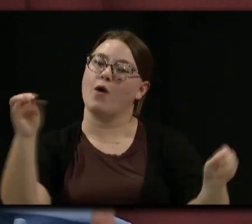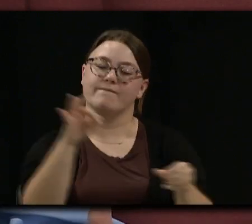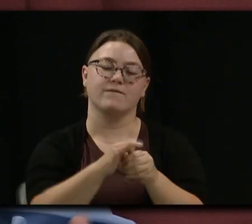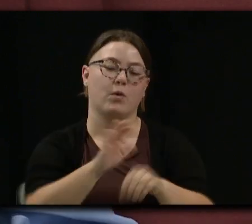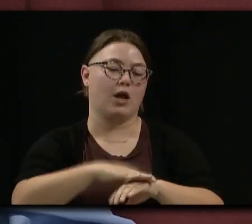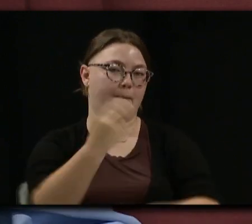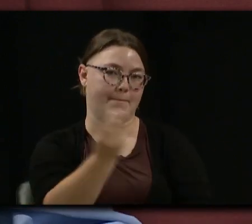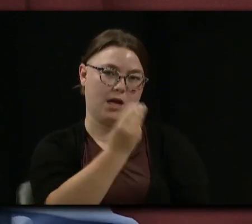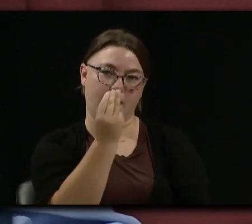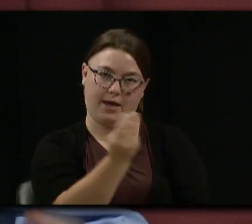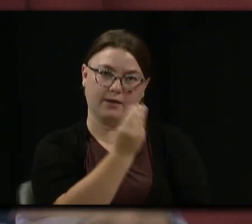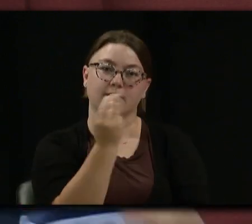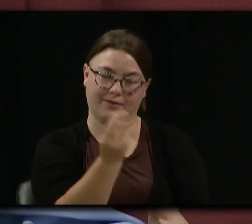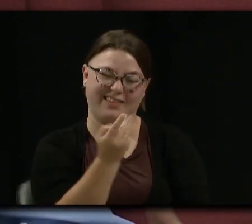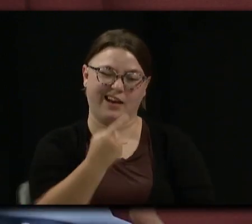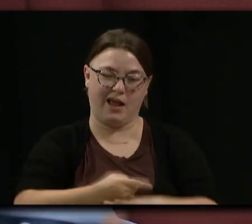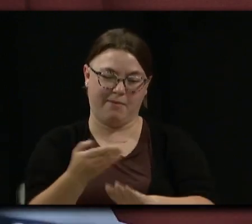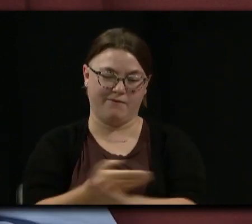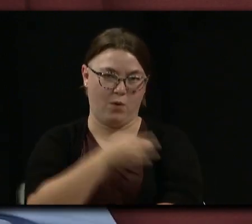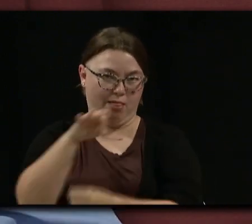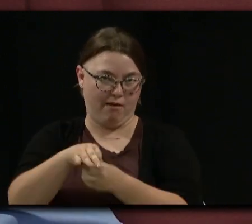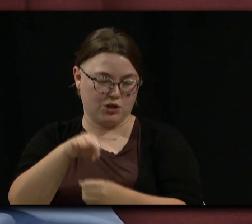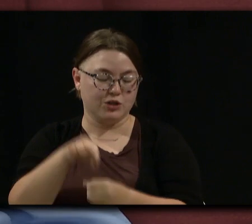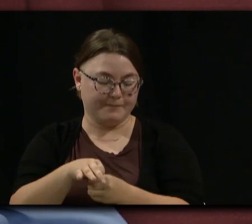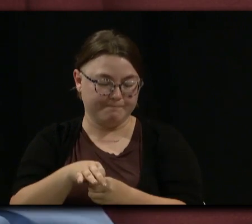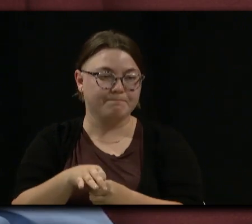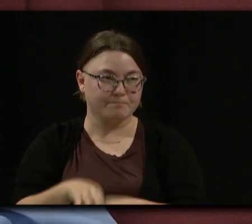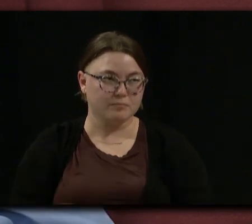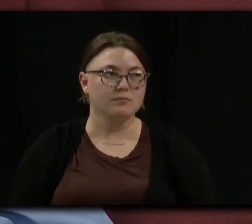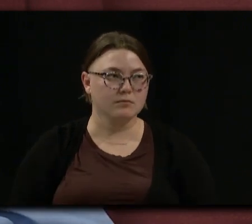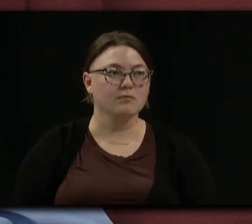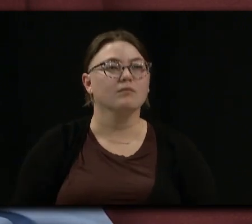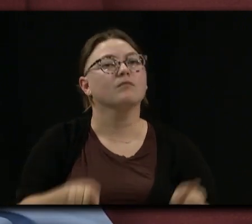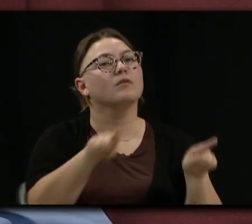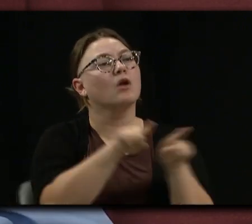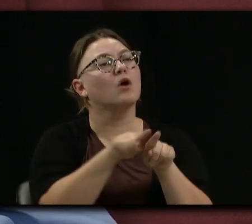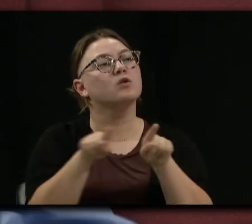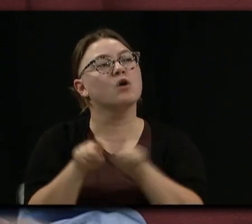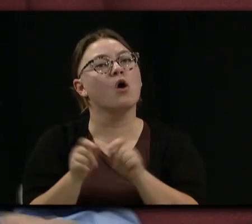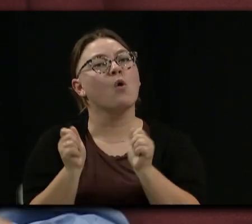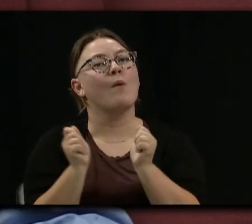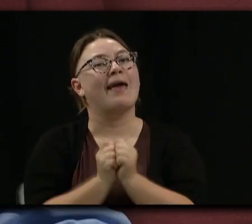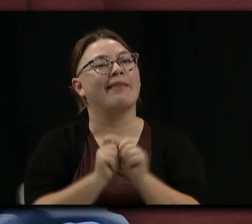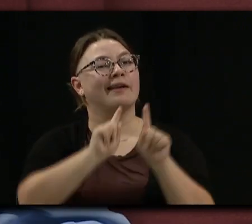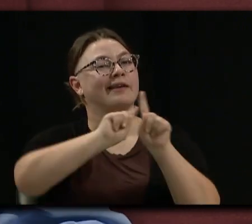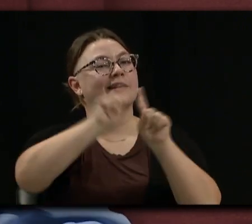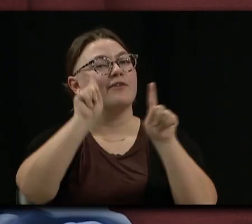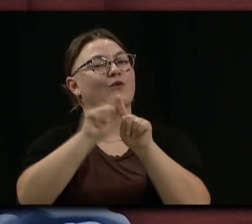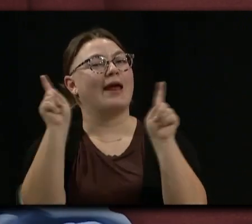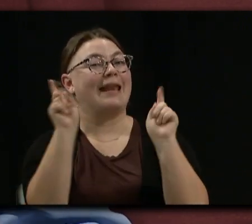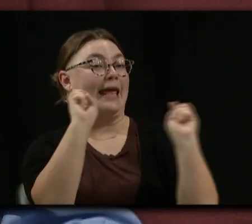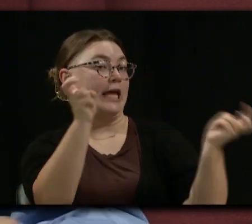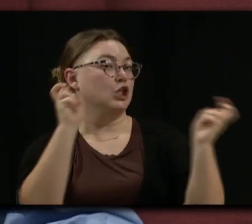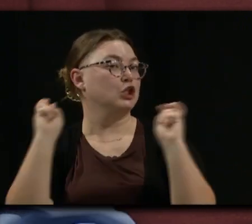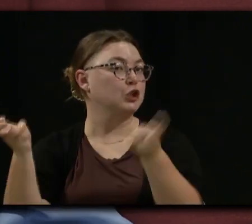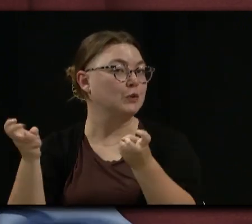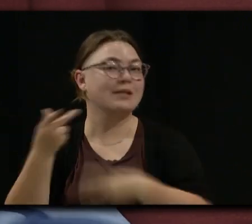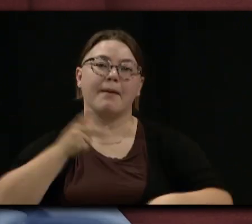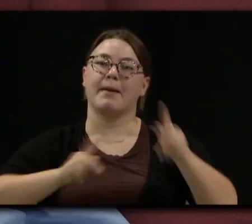coming or the issues that are out there, they are people are energetic about those